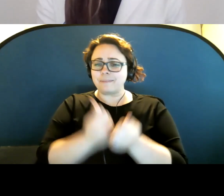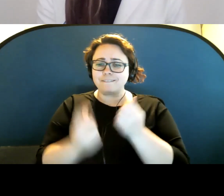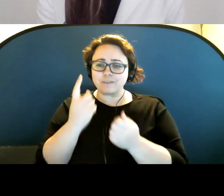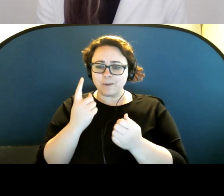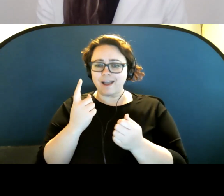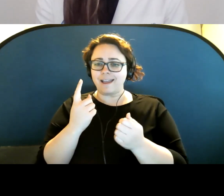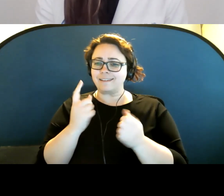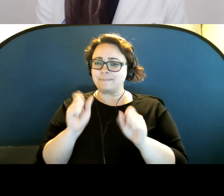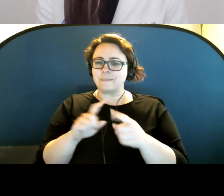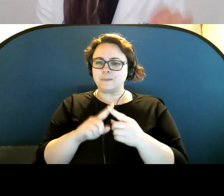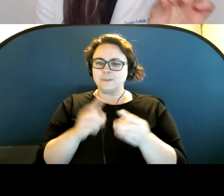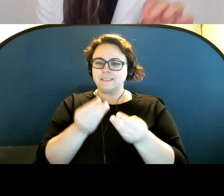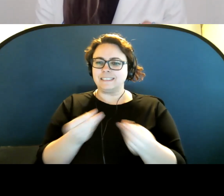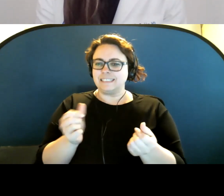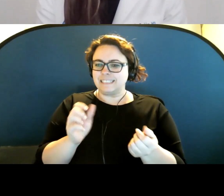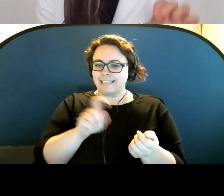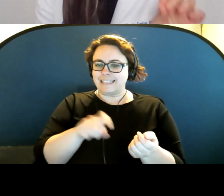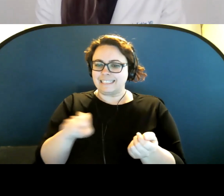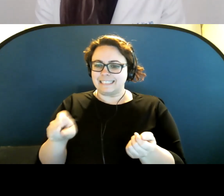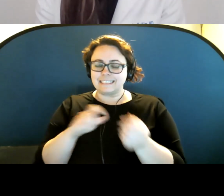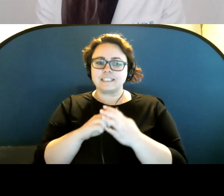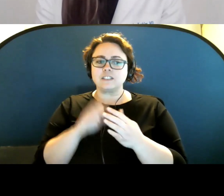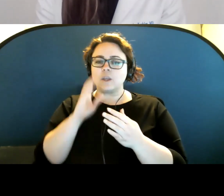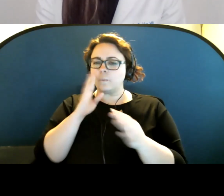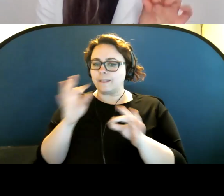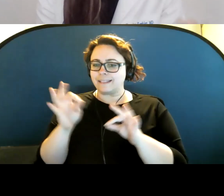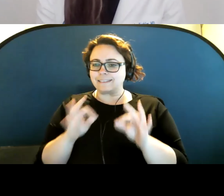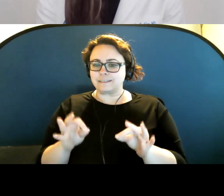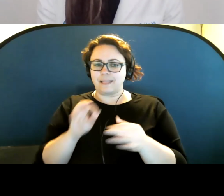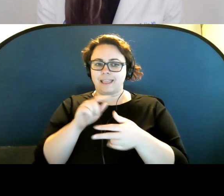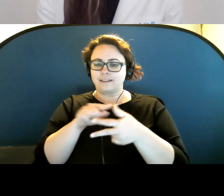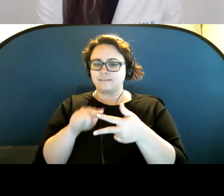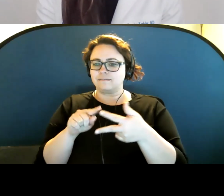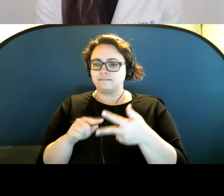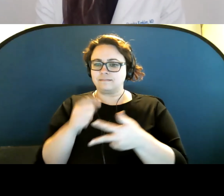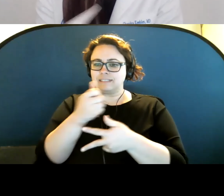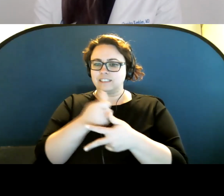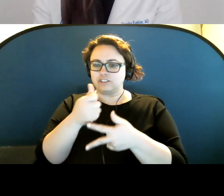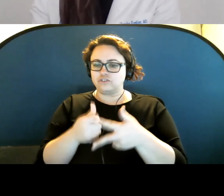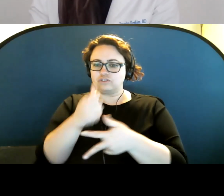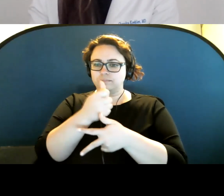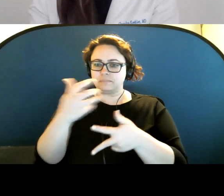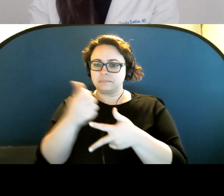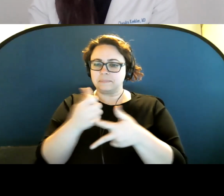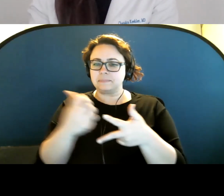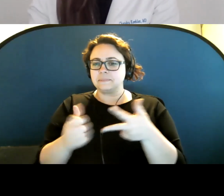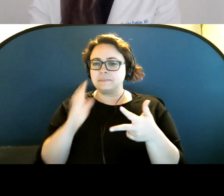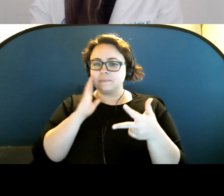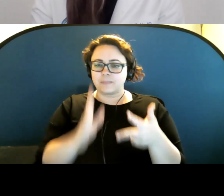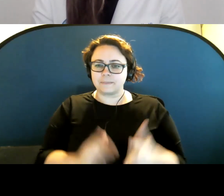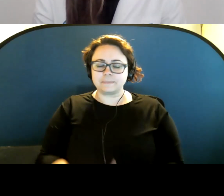address these needs. So we'll go through each of these, reassessing our resources, identifying the needs, and taking action.